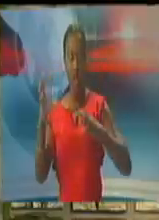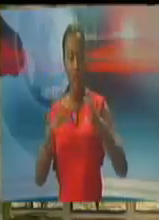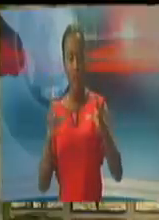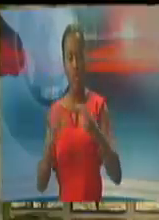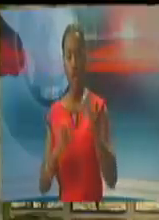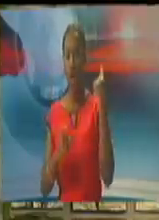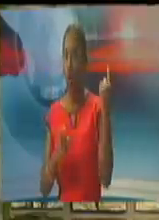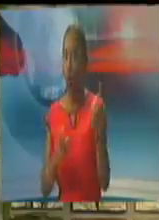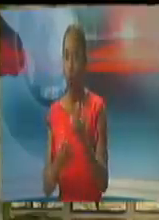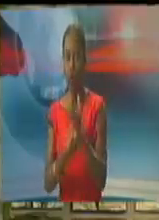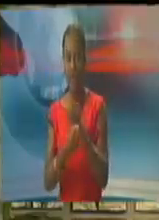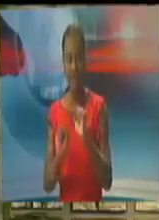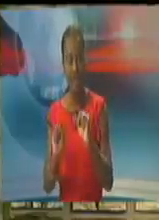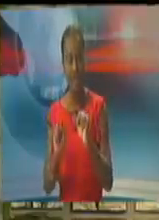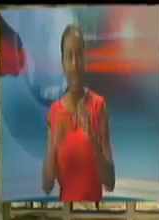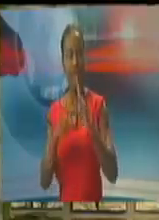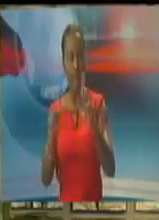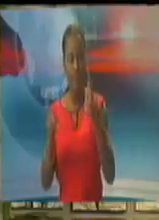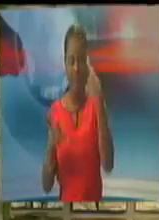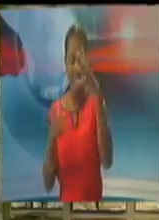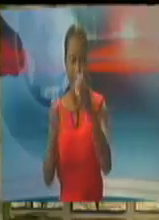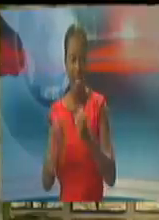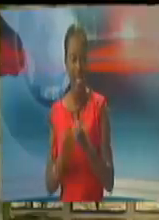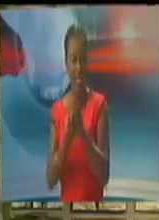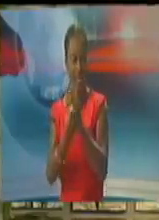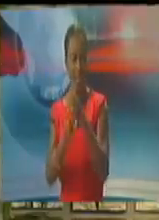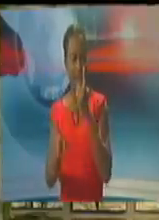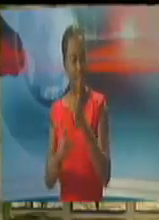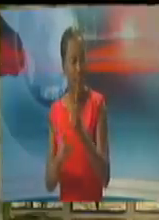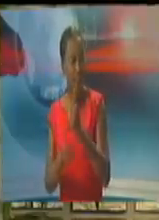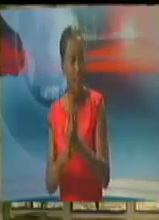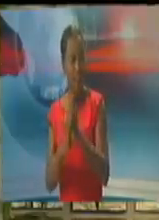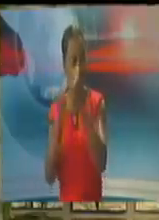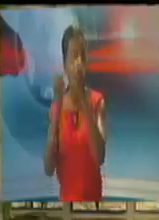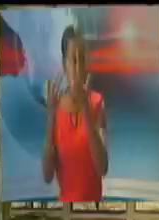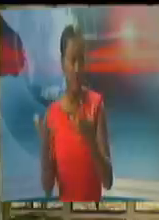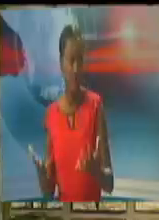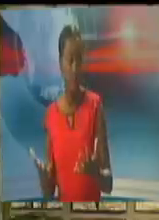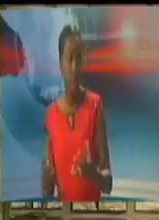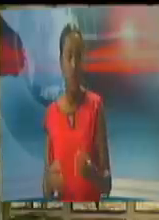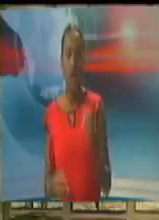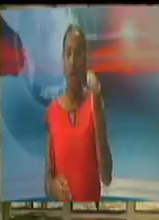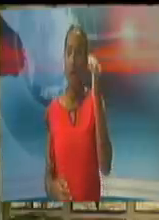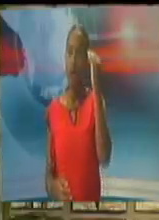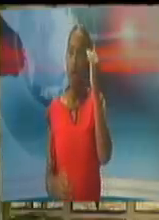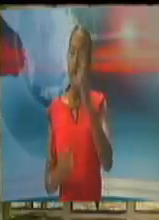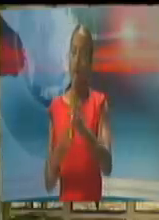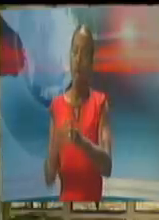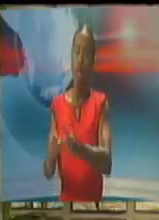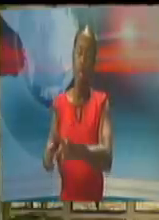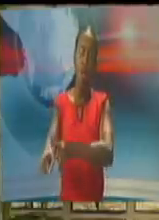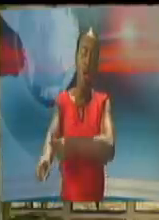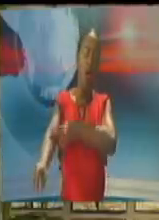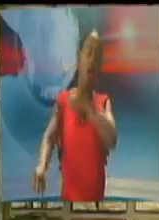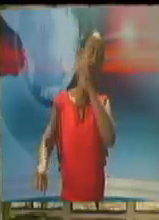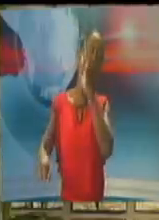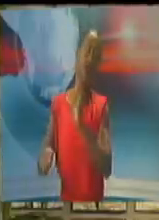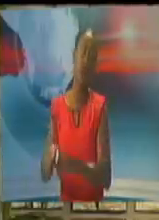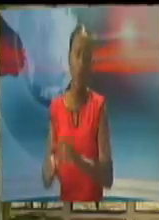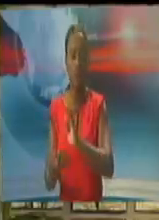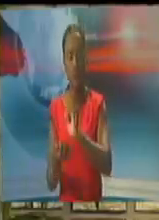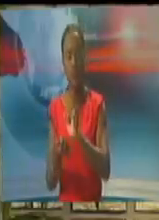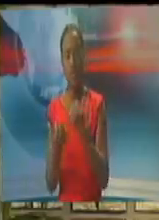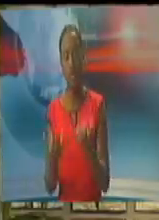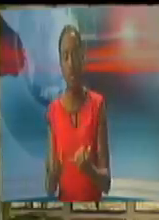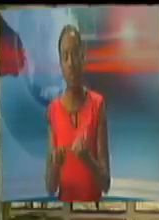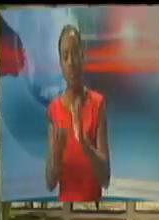wanted to let you know that we understand that it feels like an eternity since COVID-19 changed the way we operated and lived our lives in